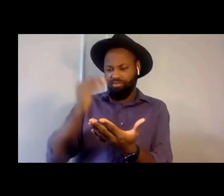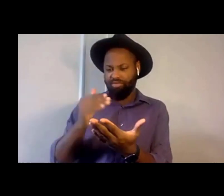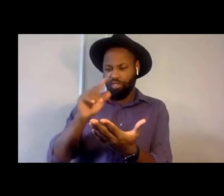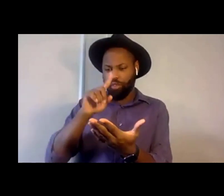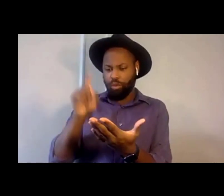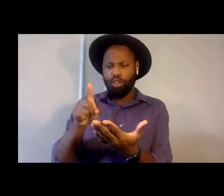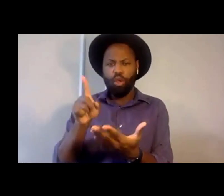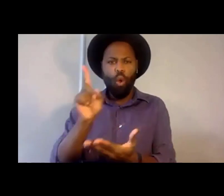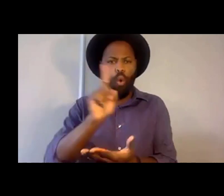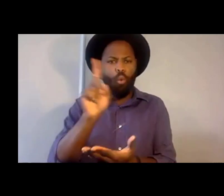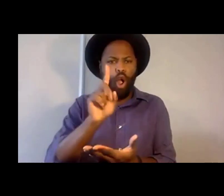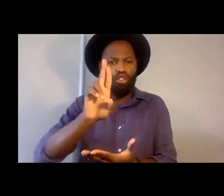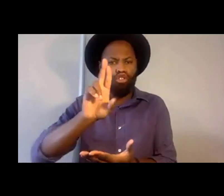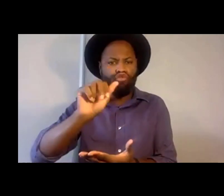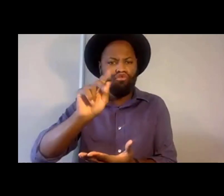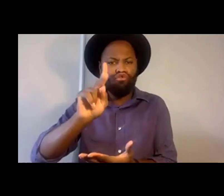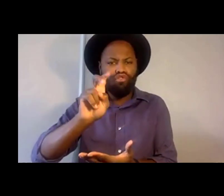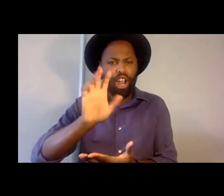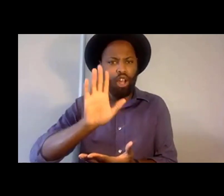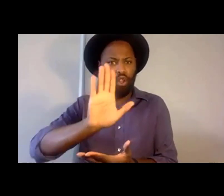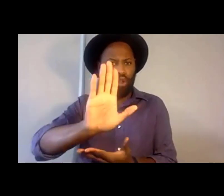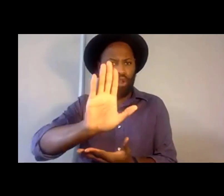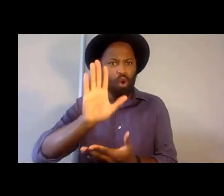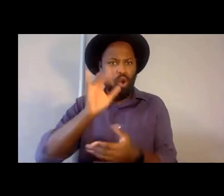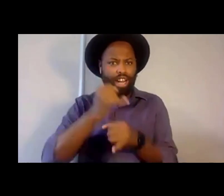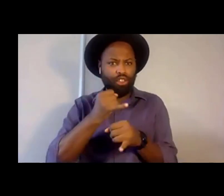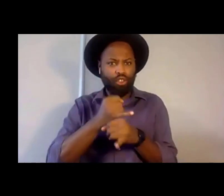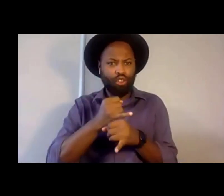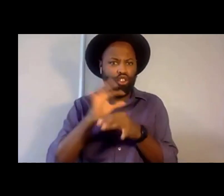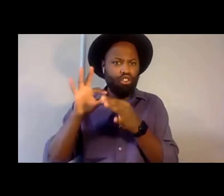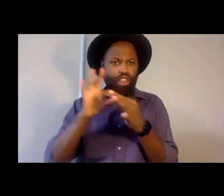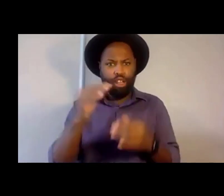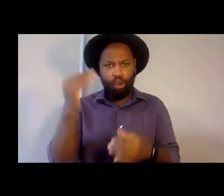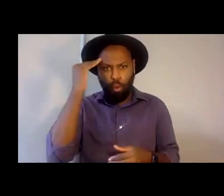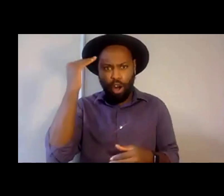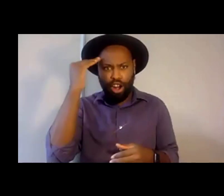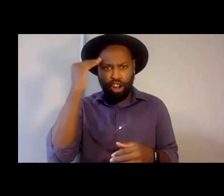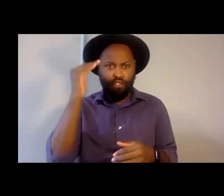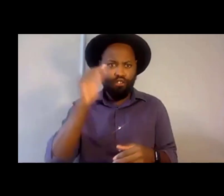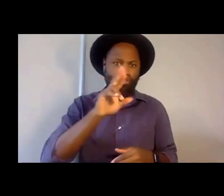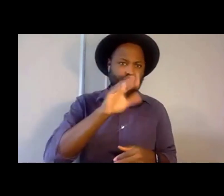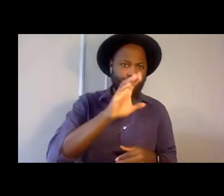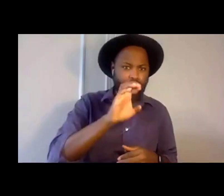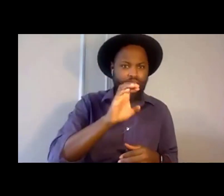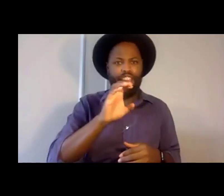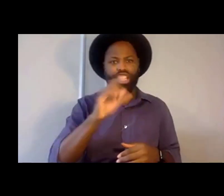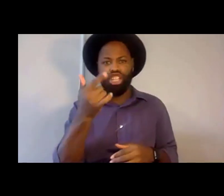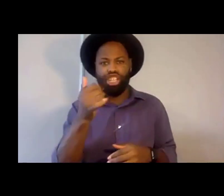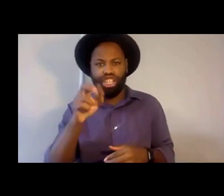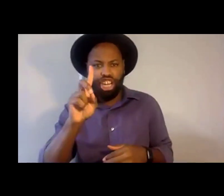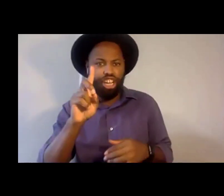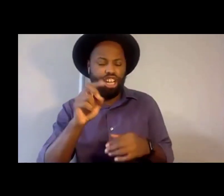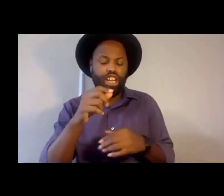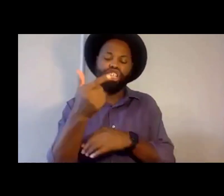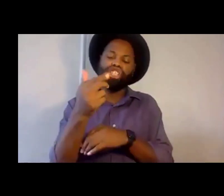institutions are for awareness of issues in race and gender equity in publishing?